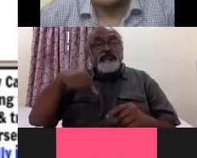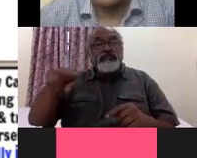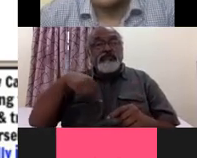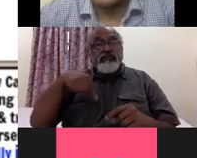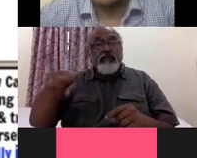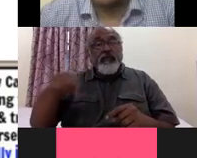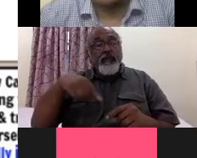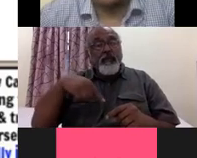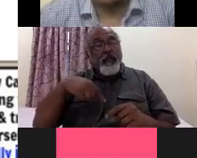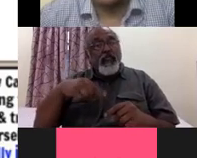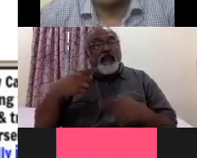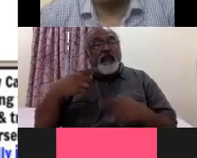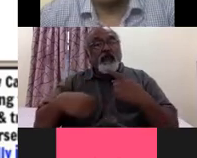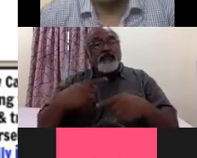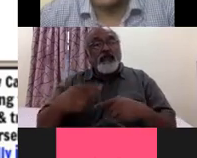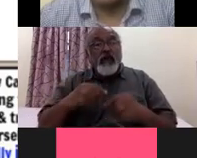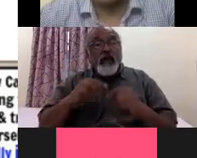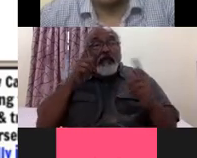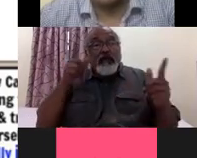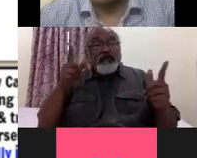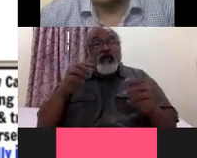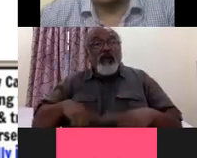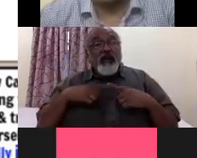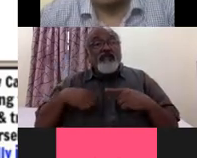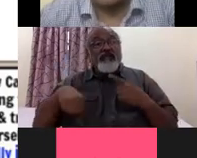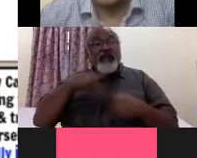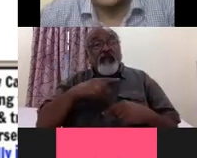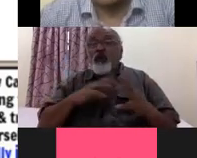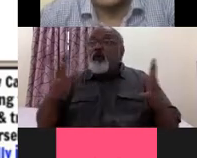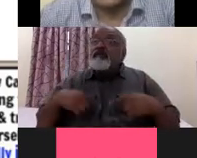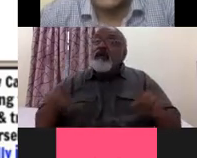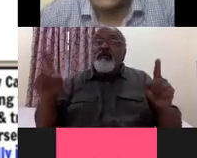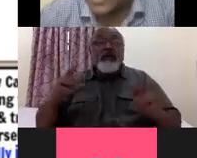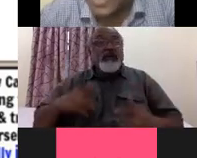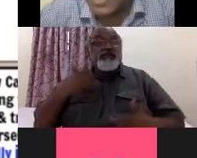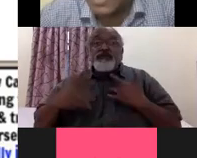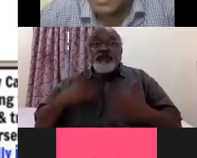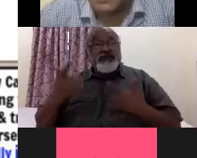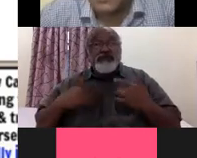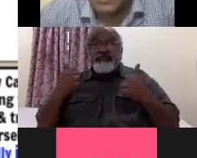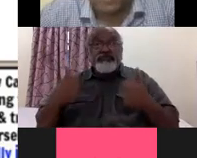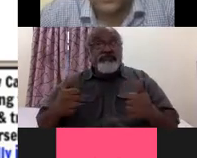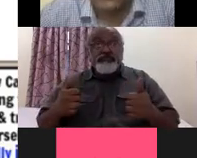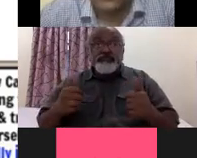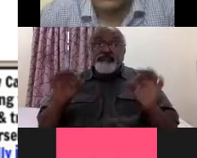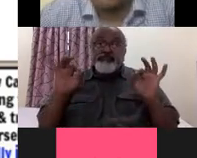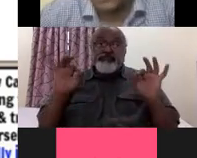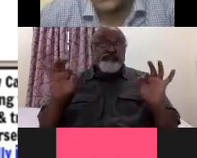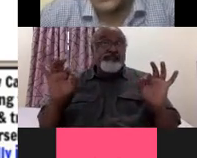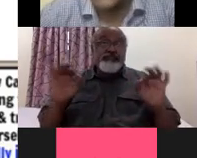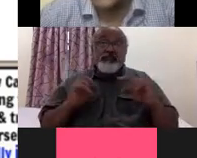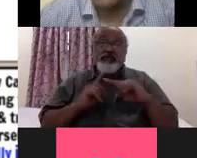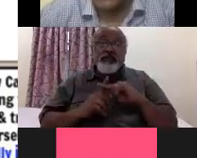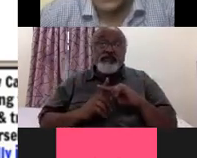wow, Kathleen, amazing to know you live and travel all by yourself. You're really inspiring. Sahi hai? Nahi hai. Ye positive hai.